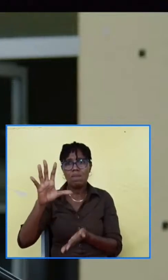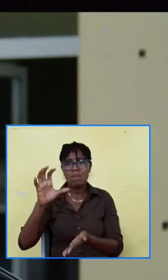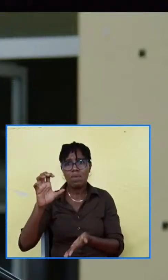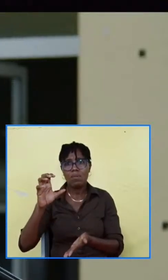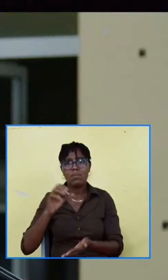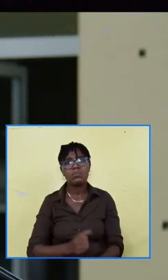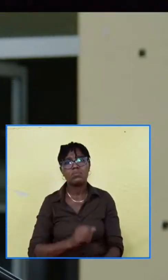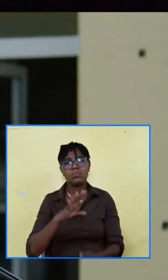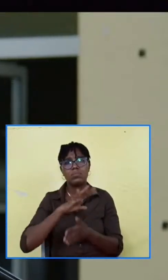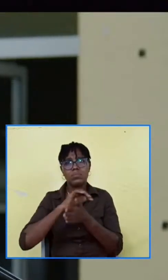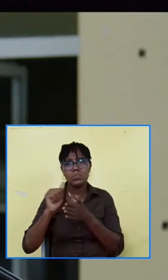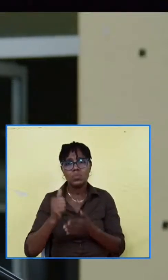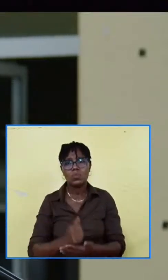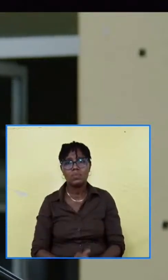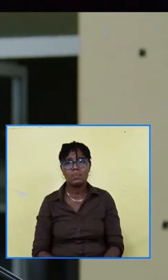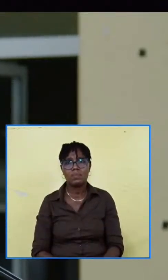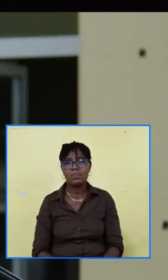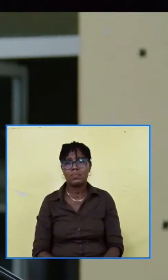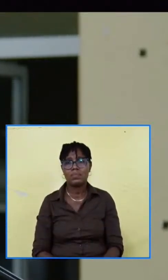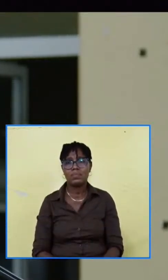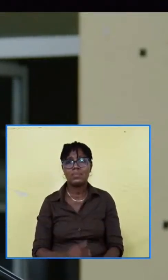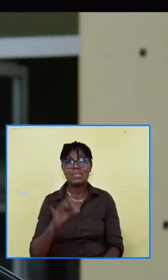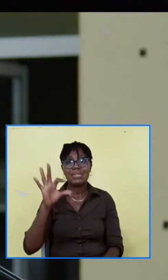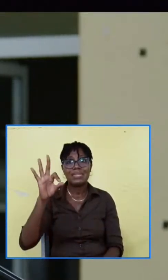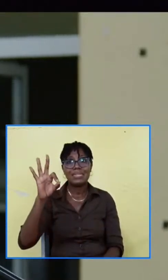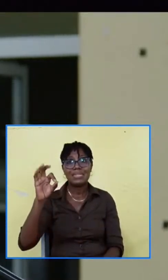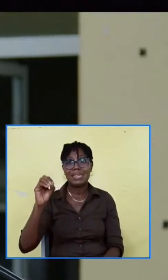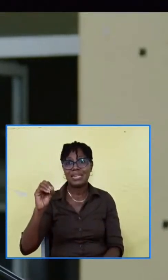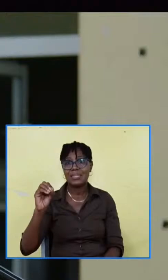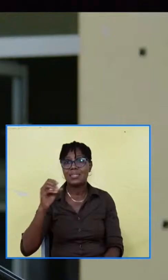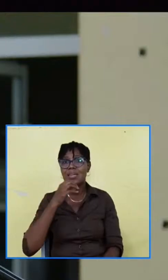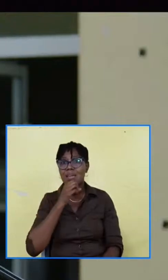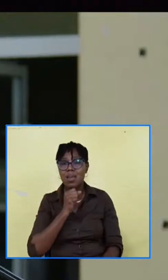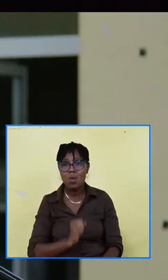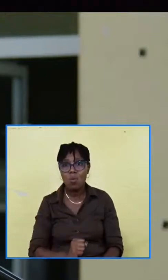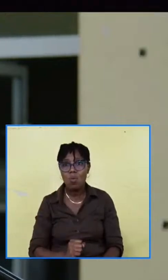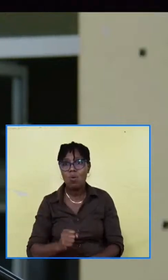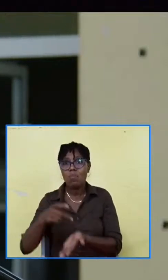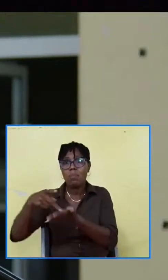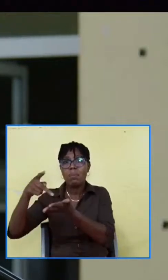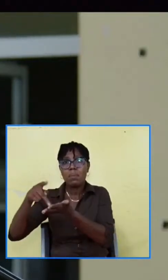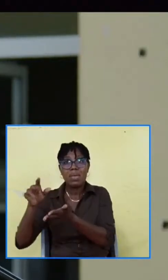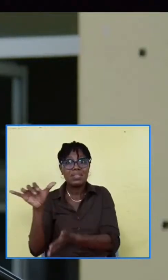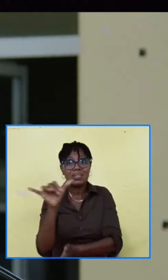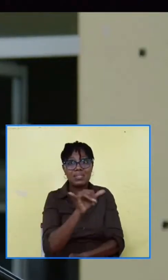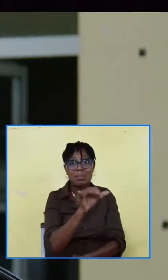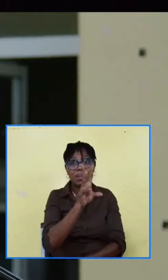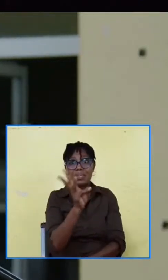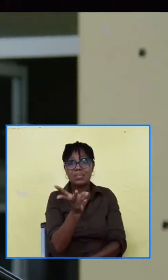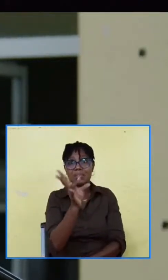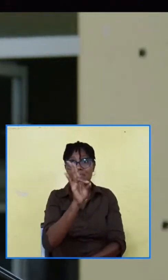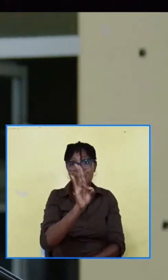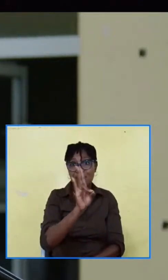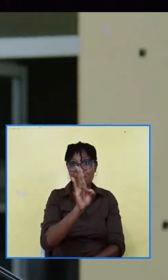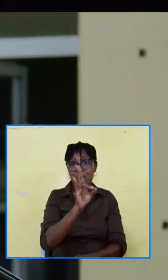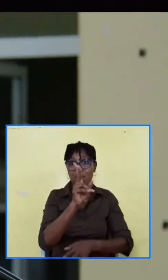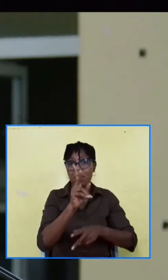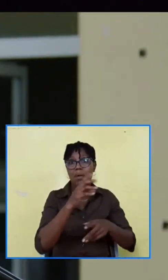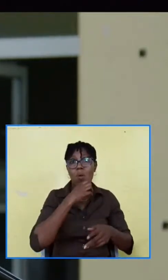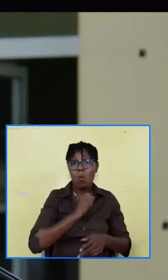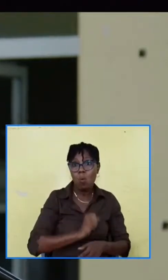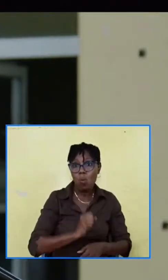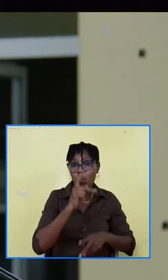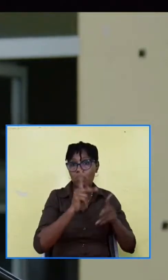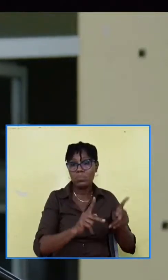500. 90-year-old persons don't have the expenses of a 67-year-old. Those persons are sitting down in the house. Let's tell the truth, most persons are just